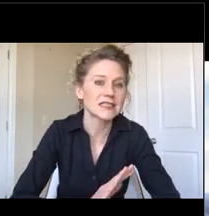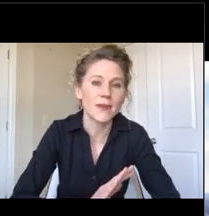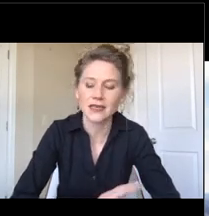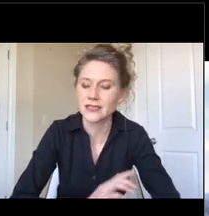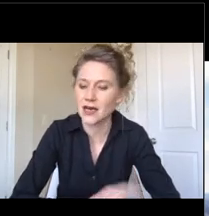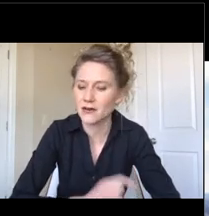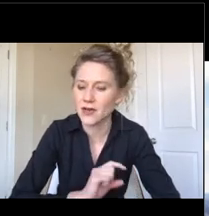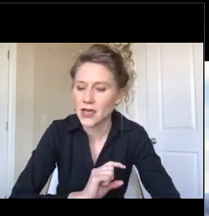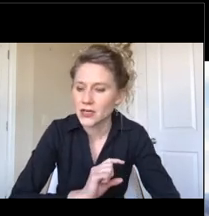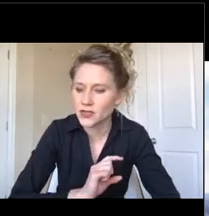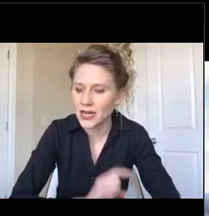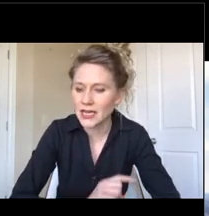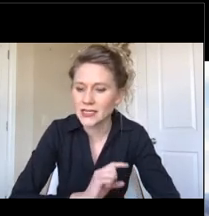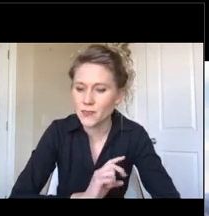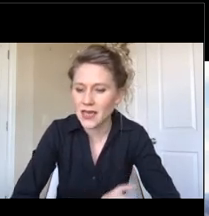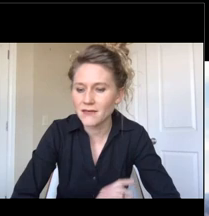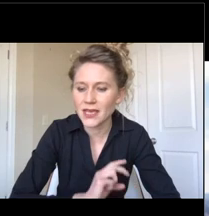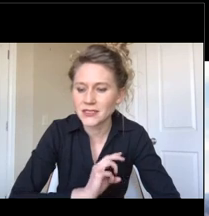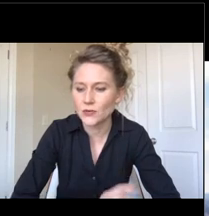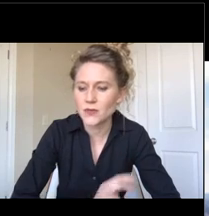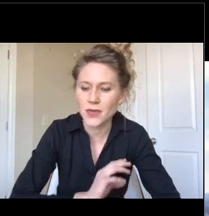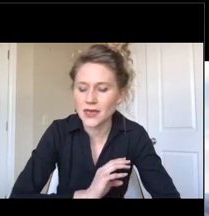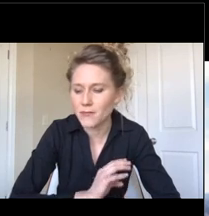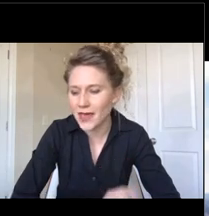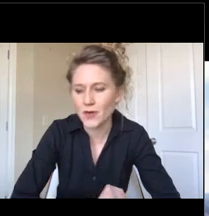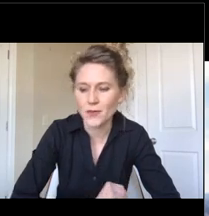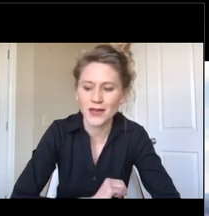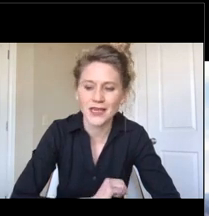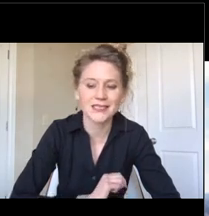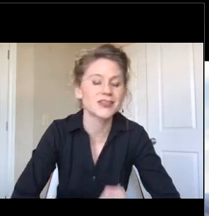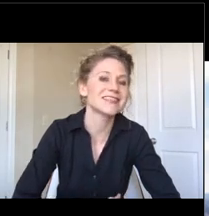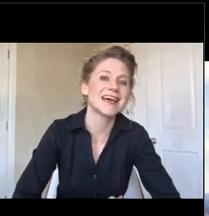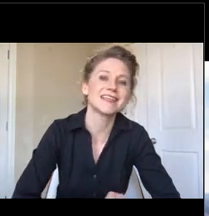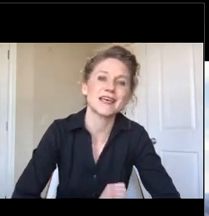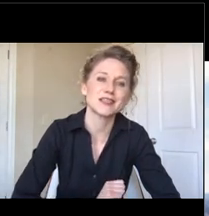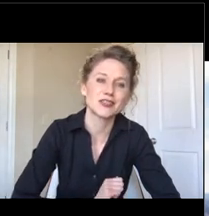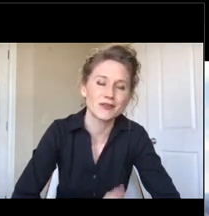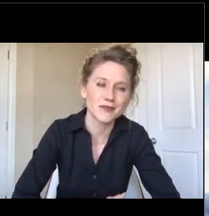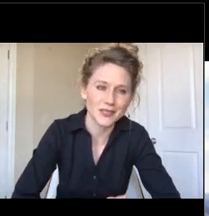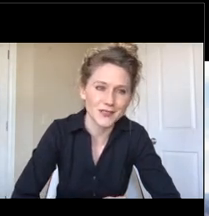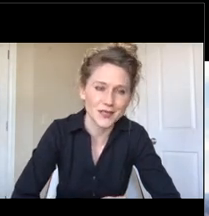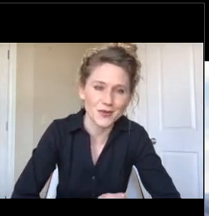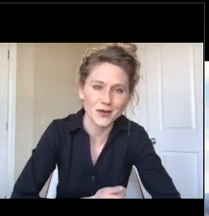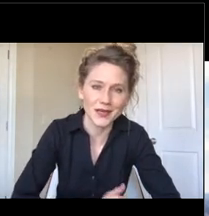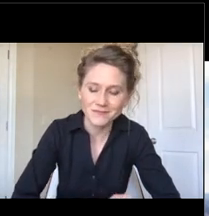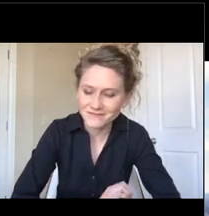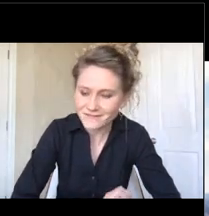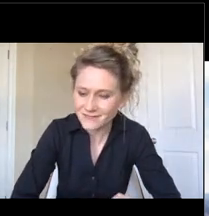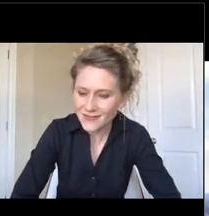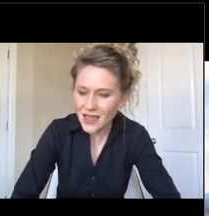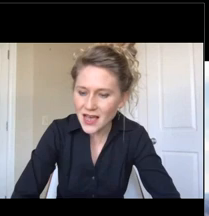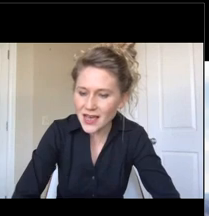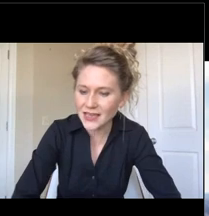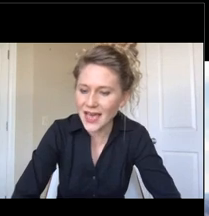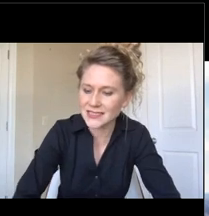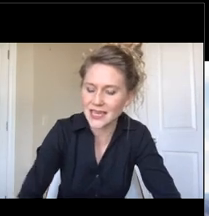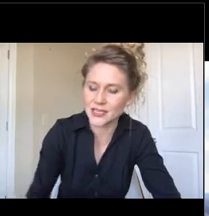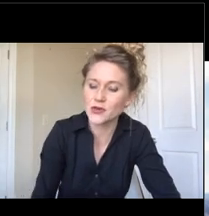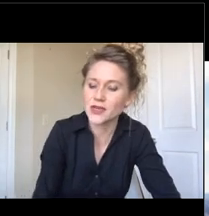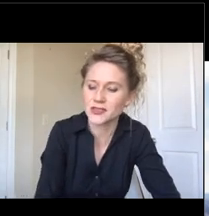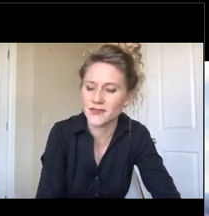all aspects of drainage, paving, sweeping, pavement marking, street signs, and the street resurfacing program.